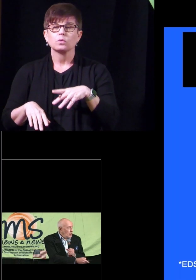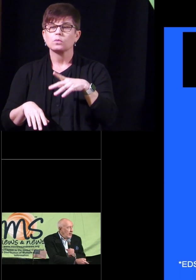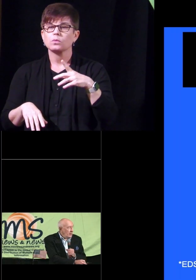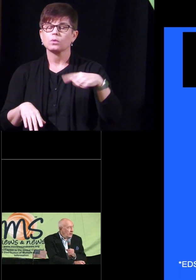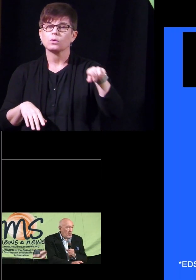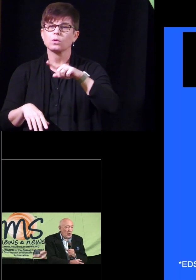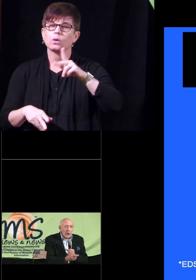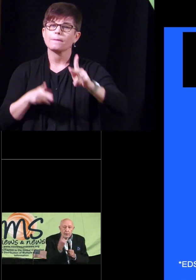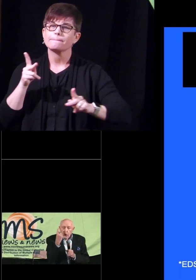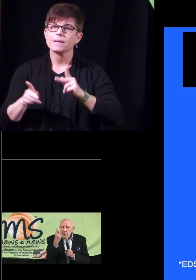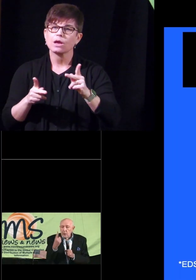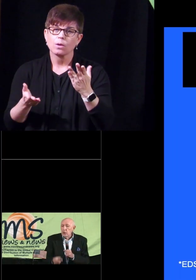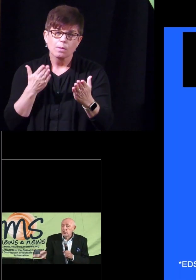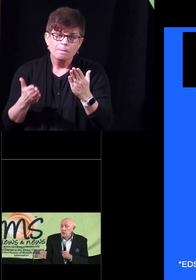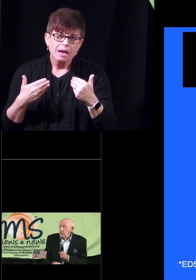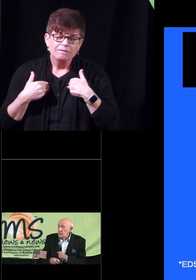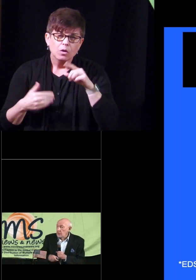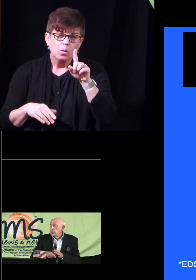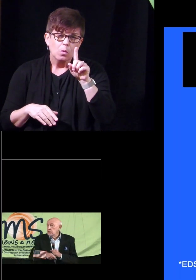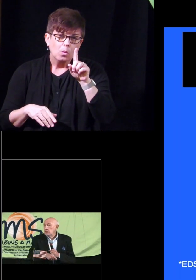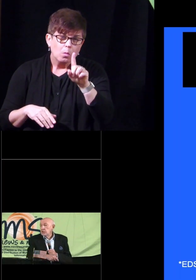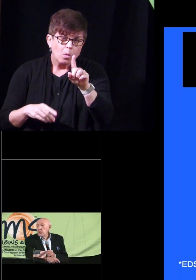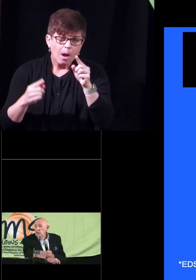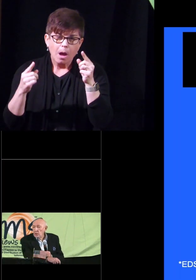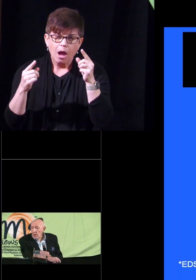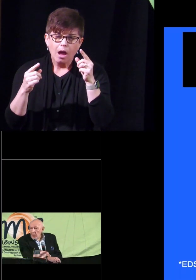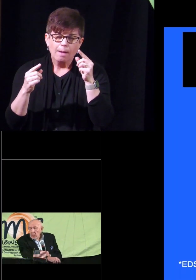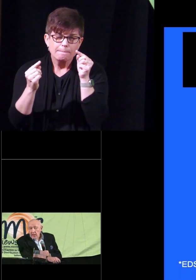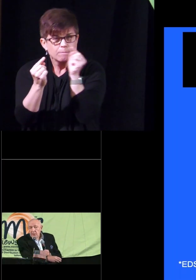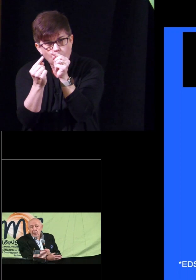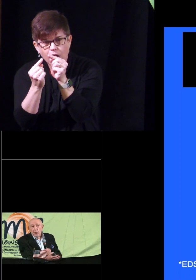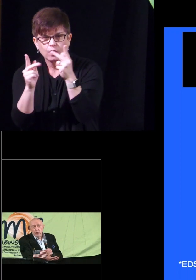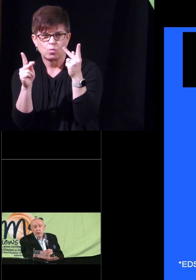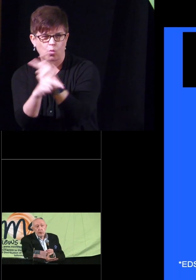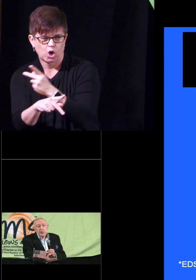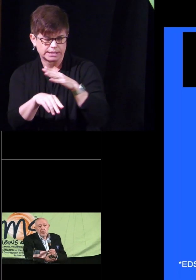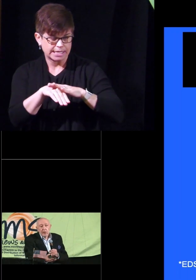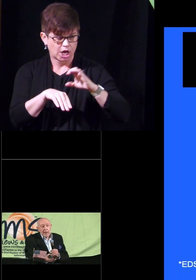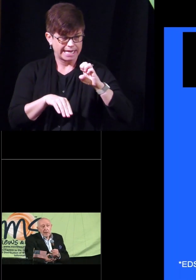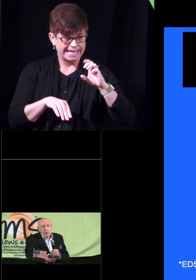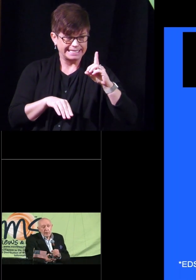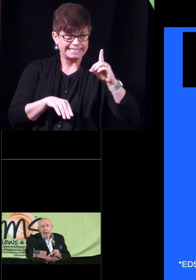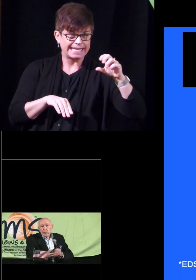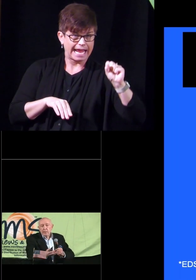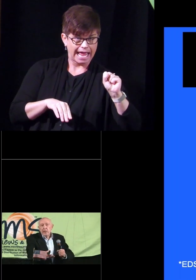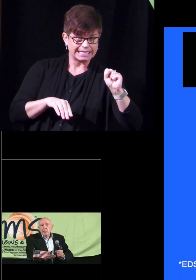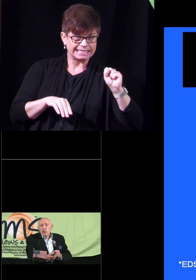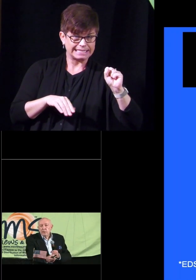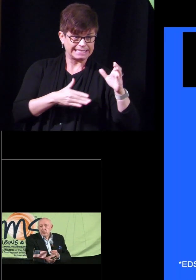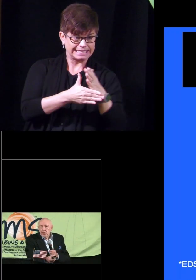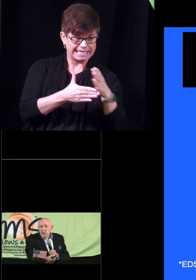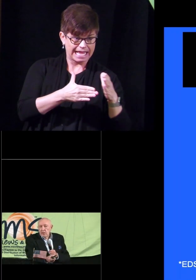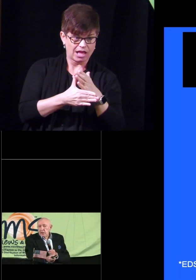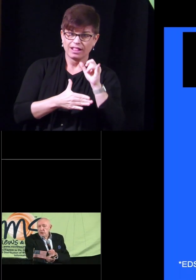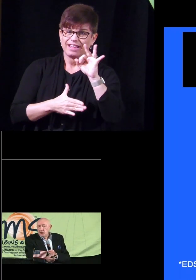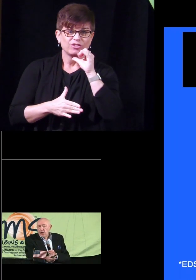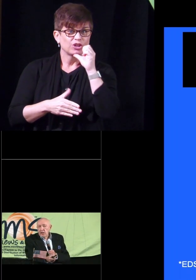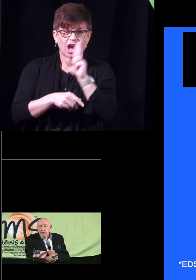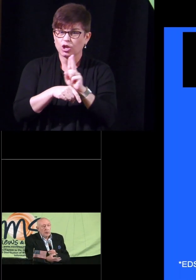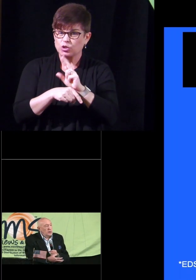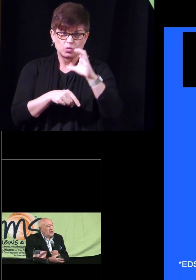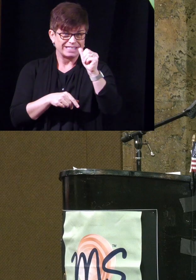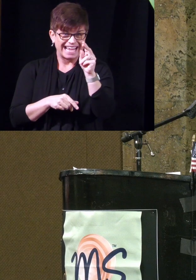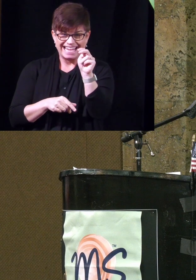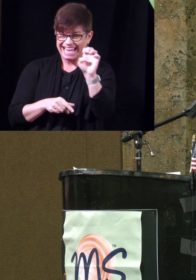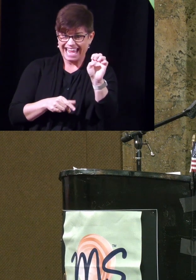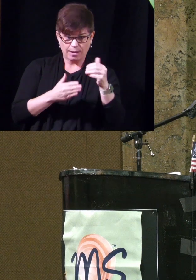people who may have 1 point worse on their EDSS scale. And if they were not using a cane beforehand, it may, all of a sudden, they might use a